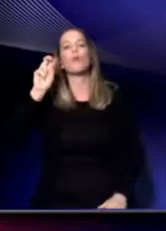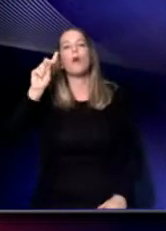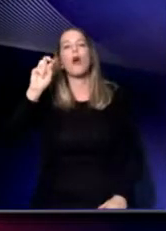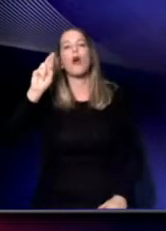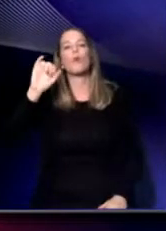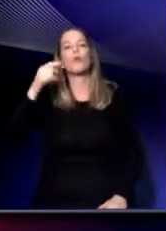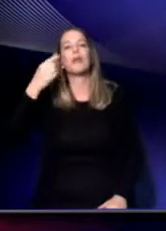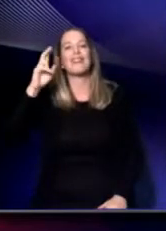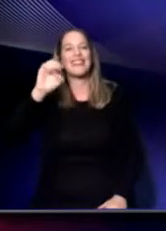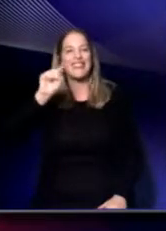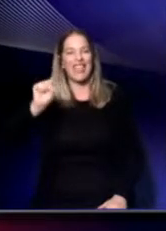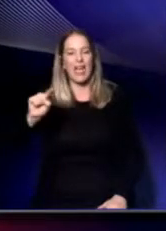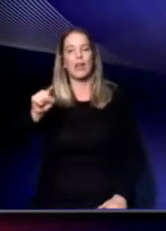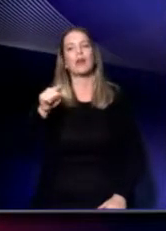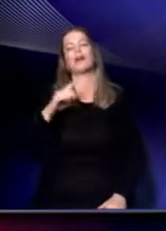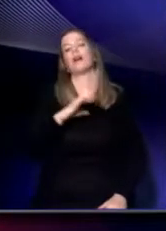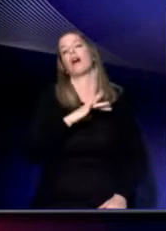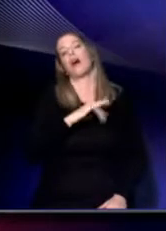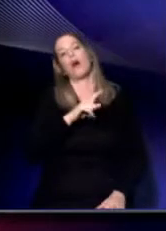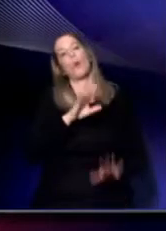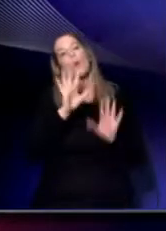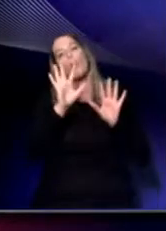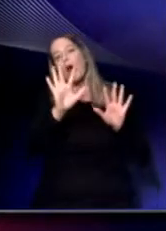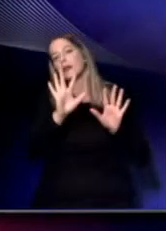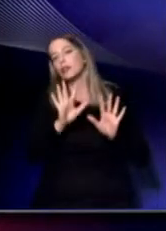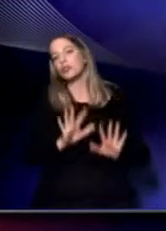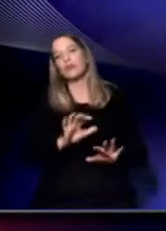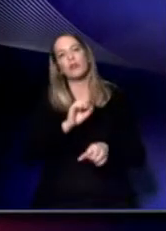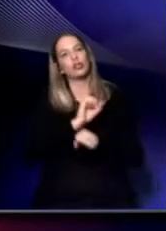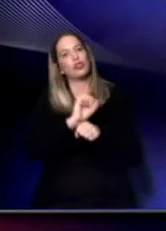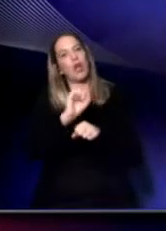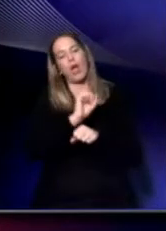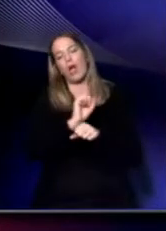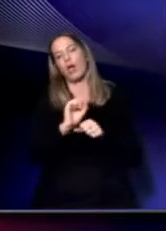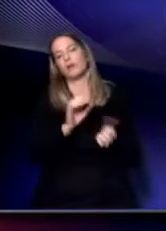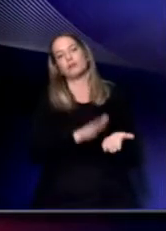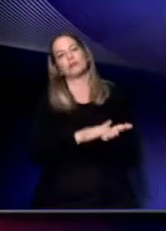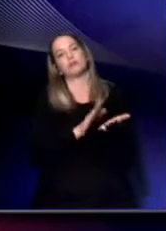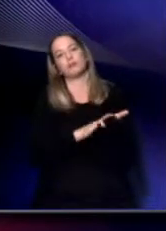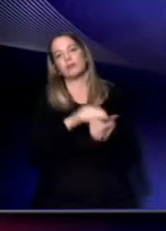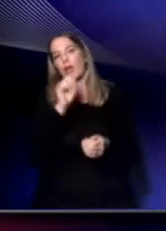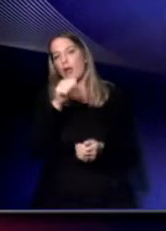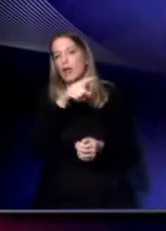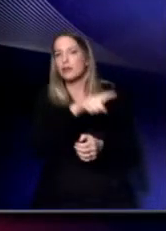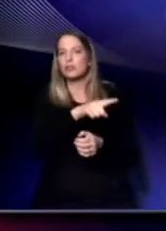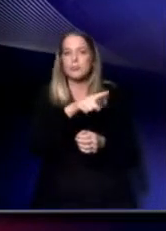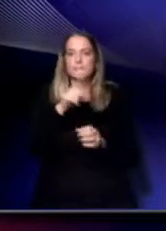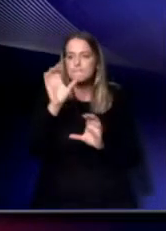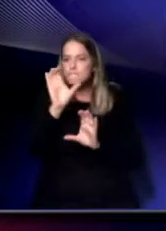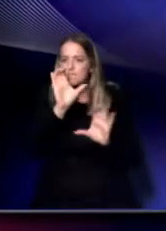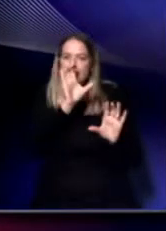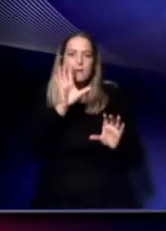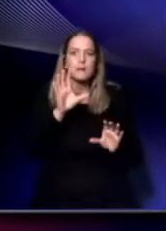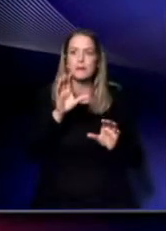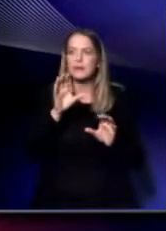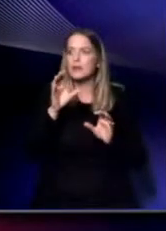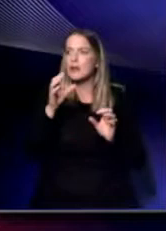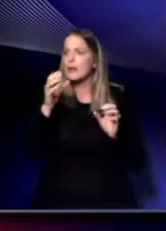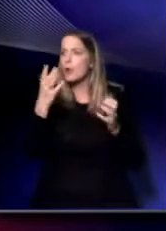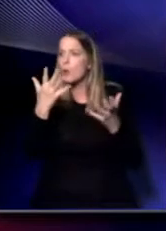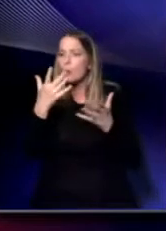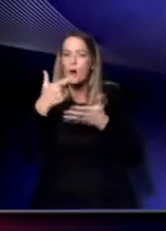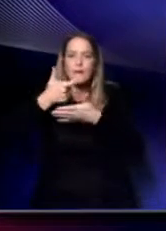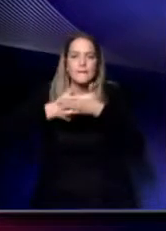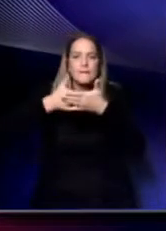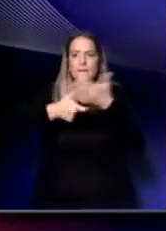for me in tracking down the the fees that could be paid